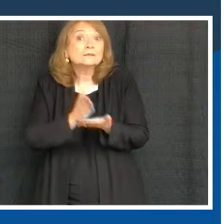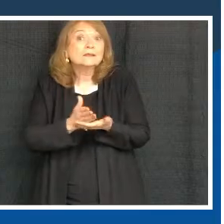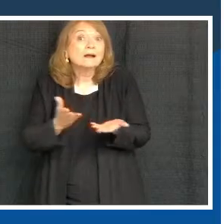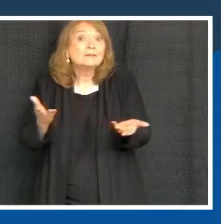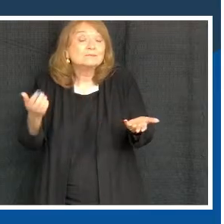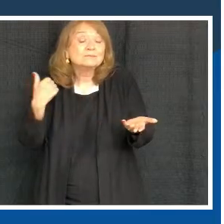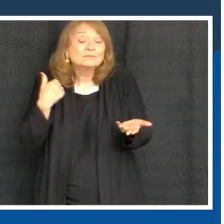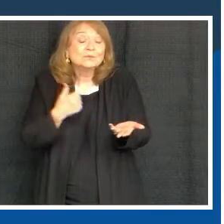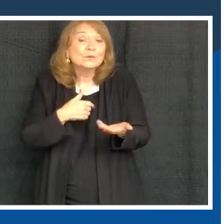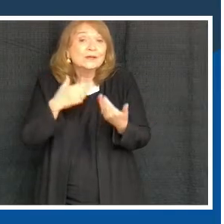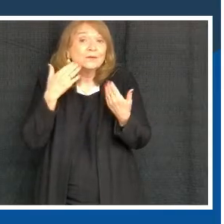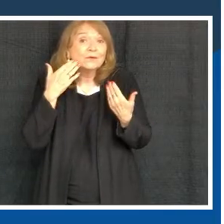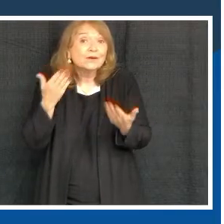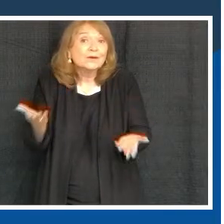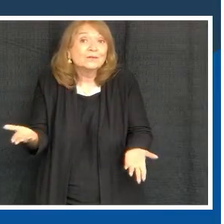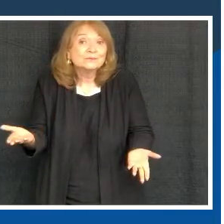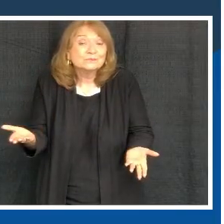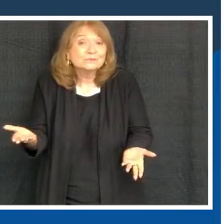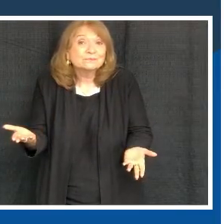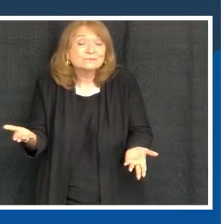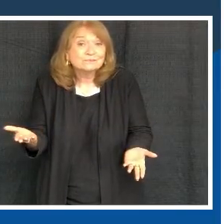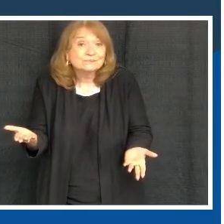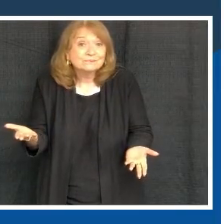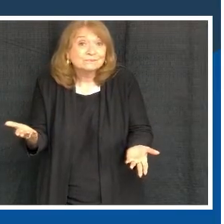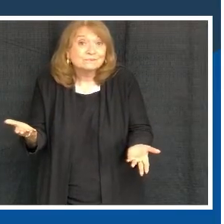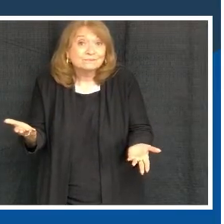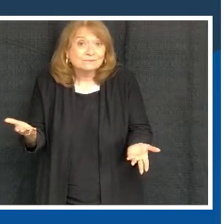We just don't know.